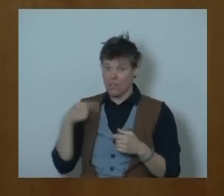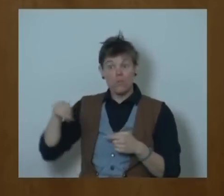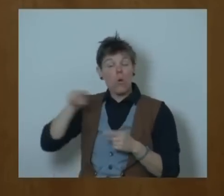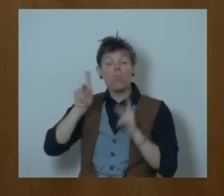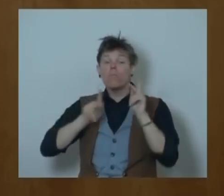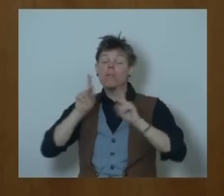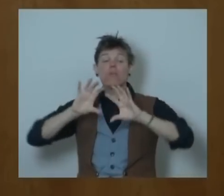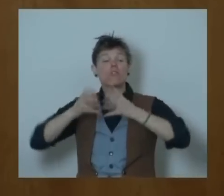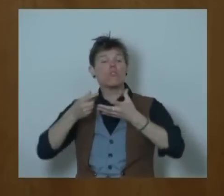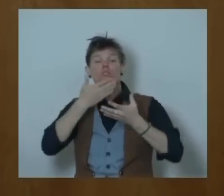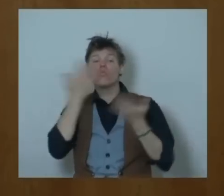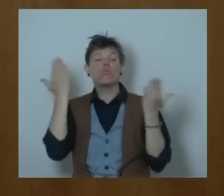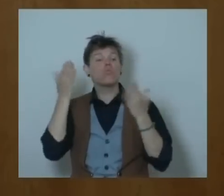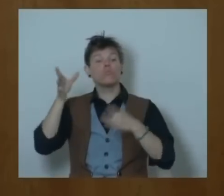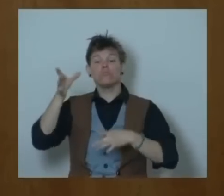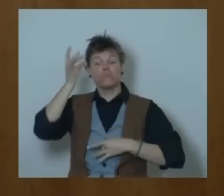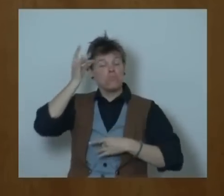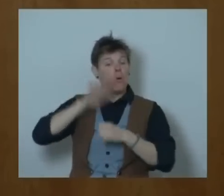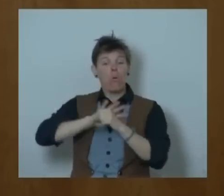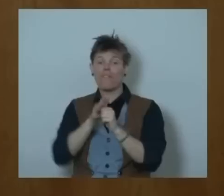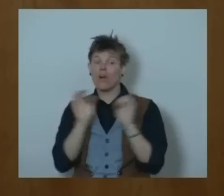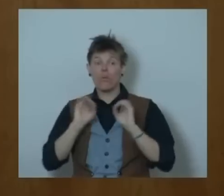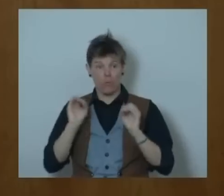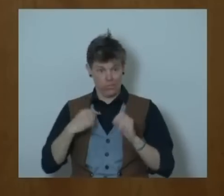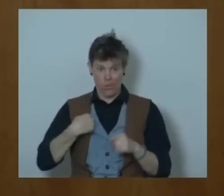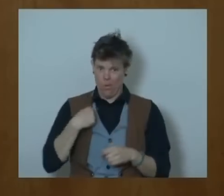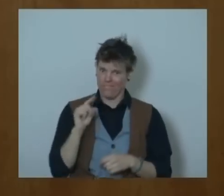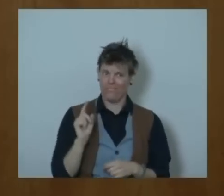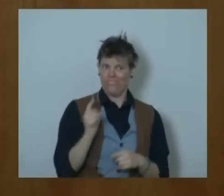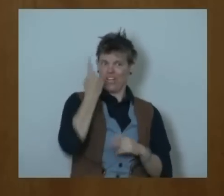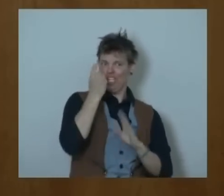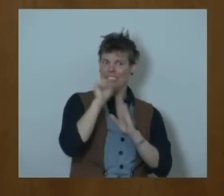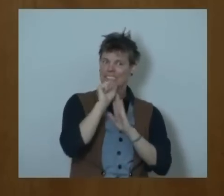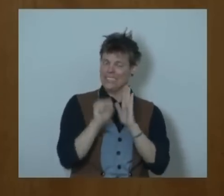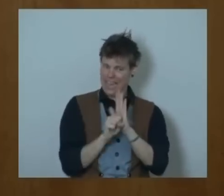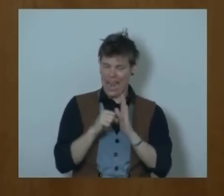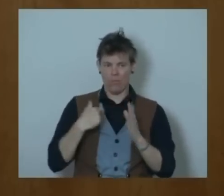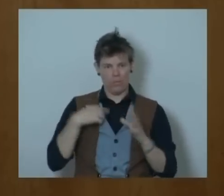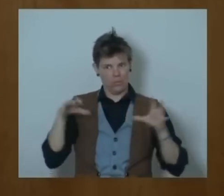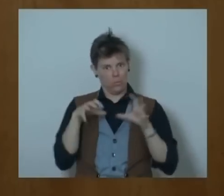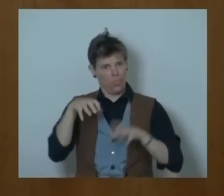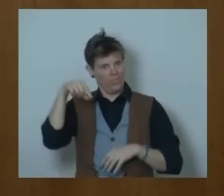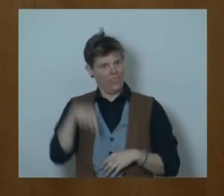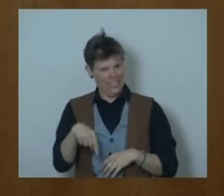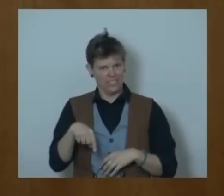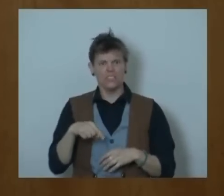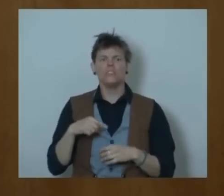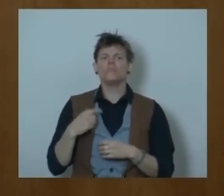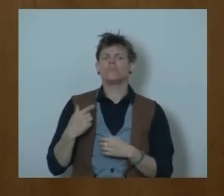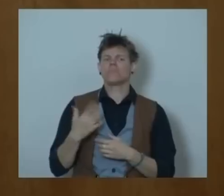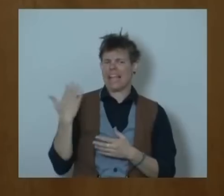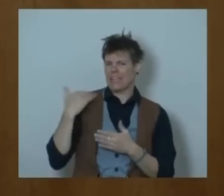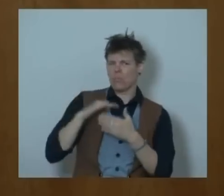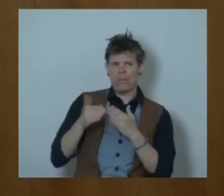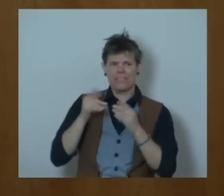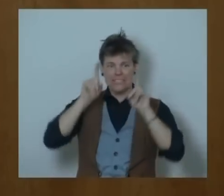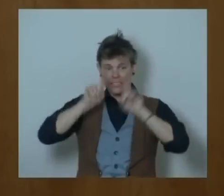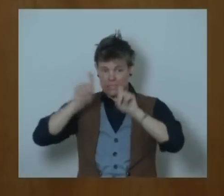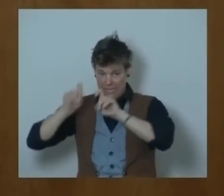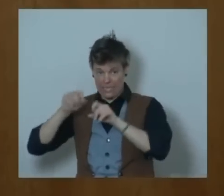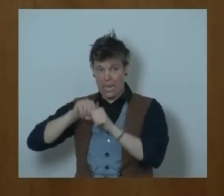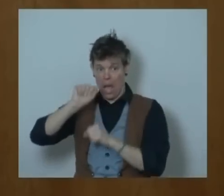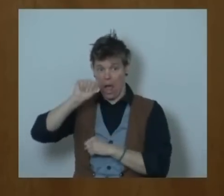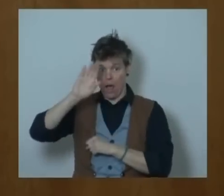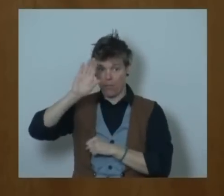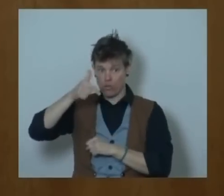and I believe we were one of the first states to do this. So over the weekend, we tested in Albuquerque, and since the weekend, we have been in